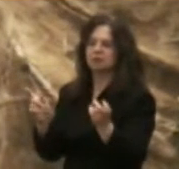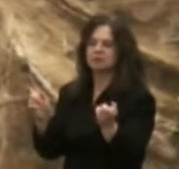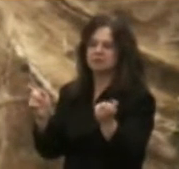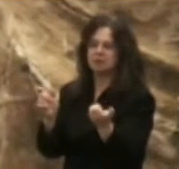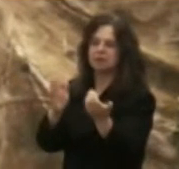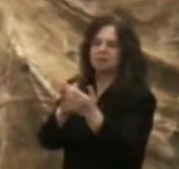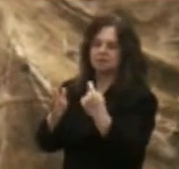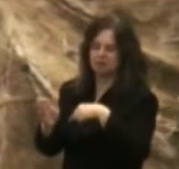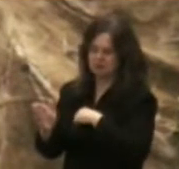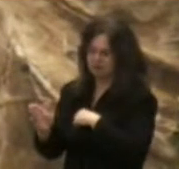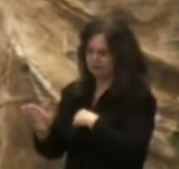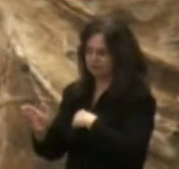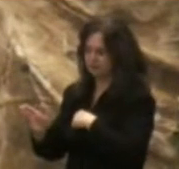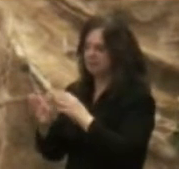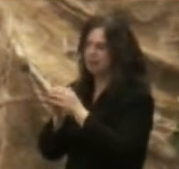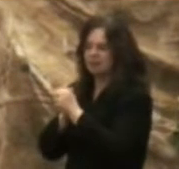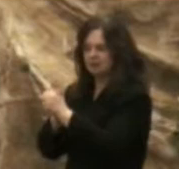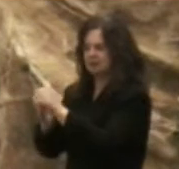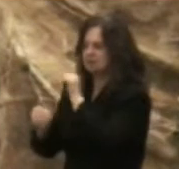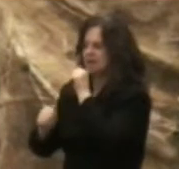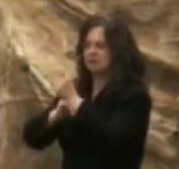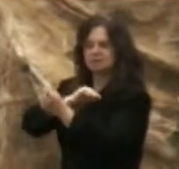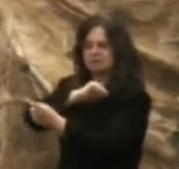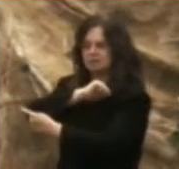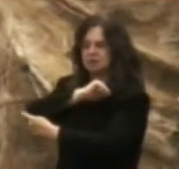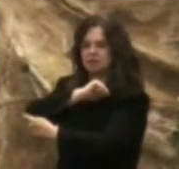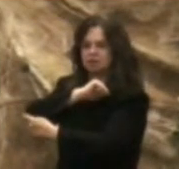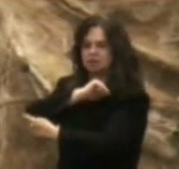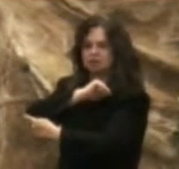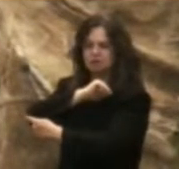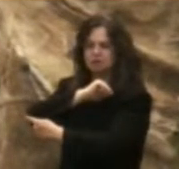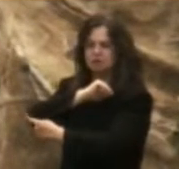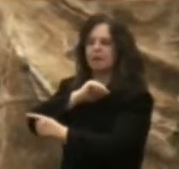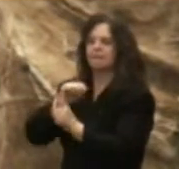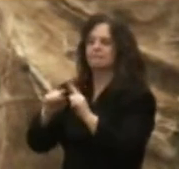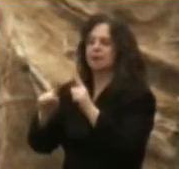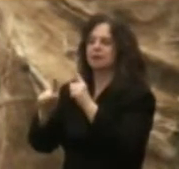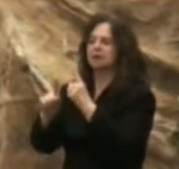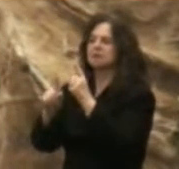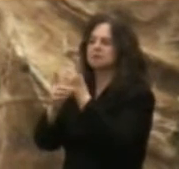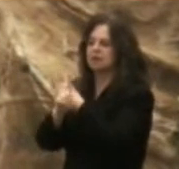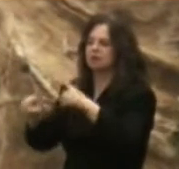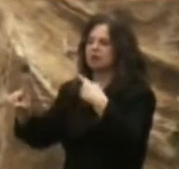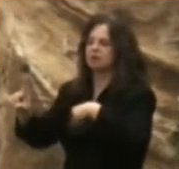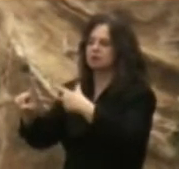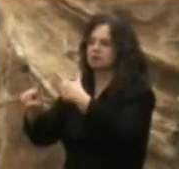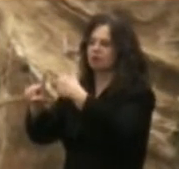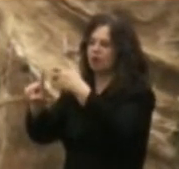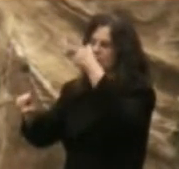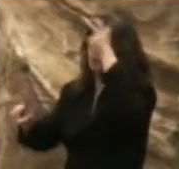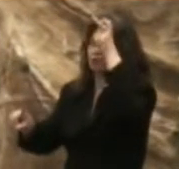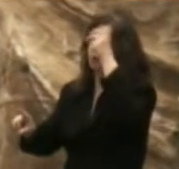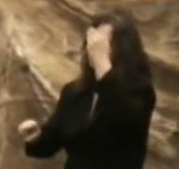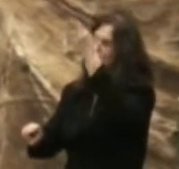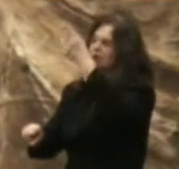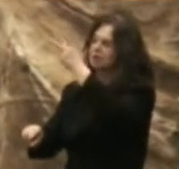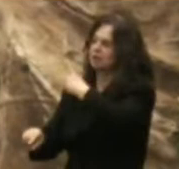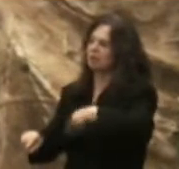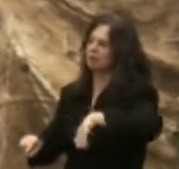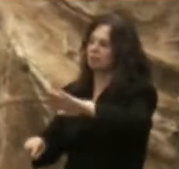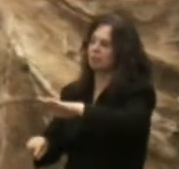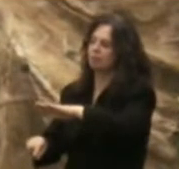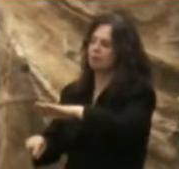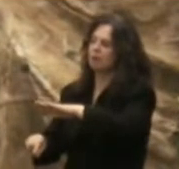who trespass against us. And lead us not into temptation, but deliver us from evil. For thine is the